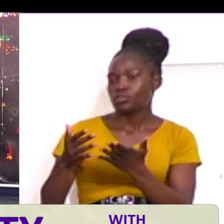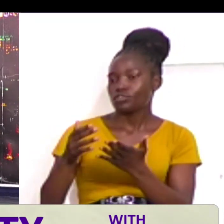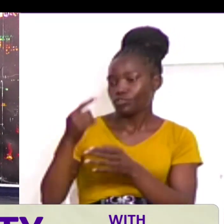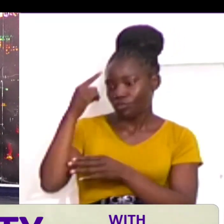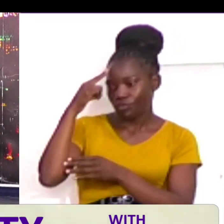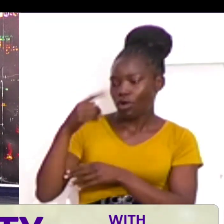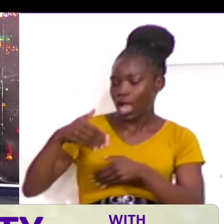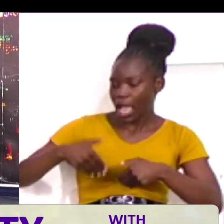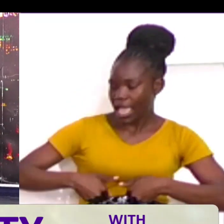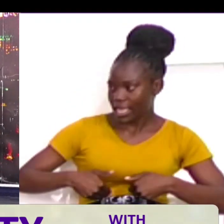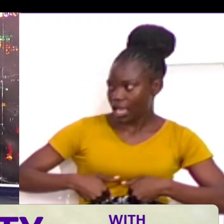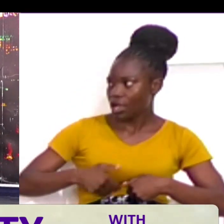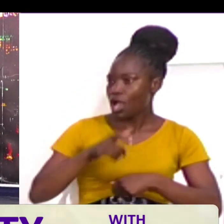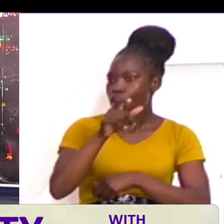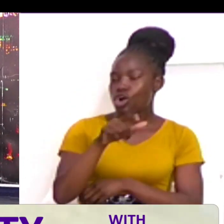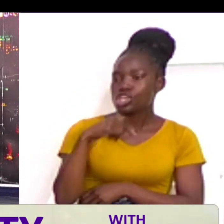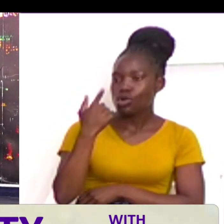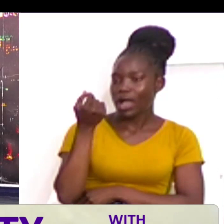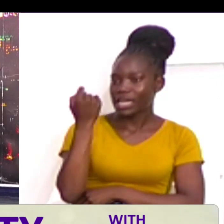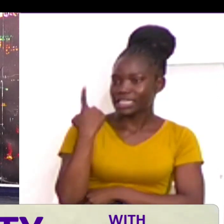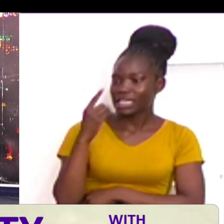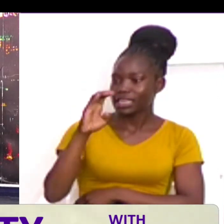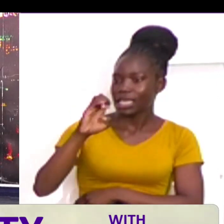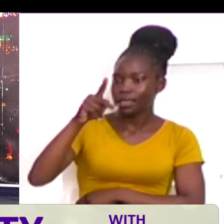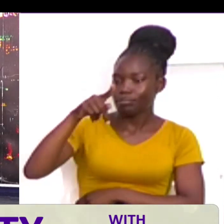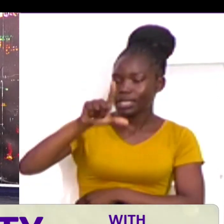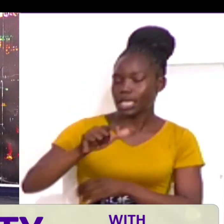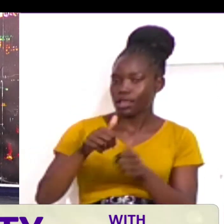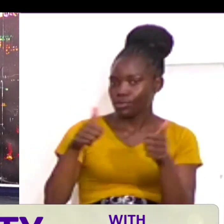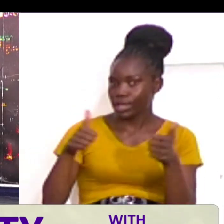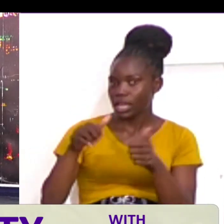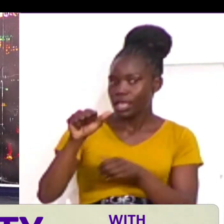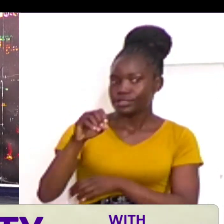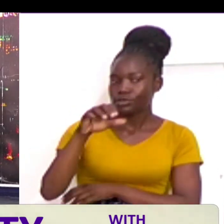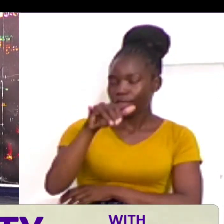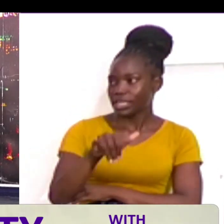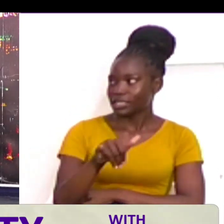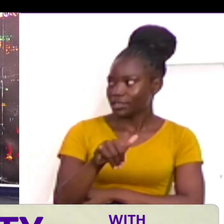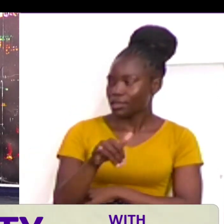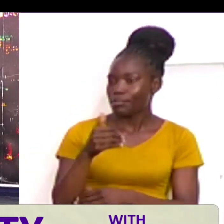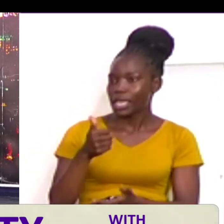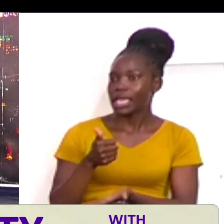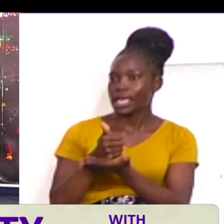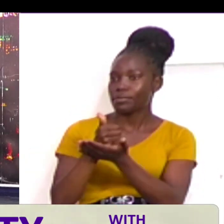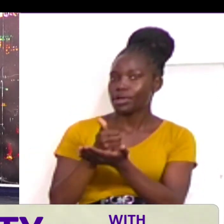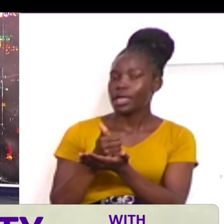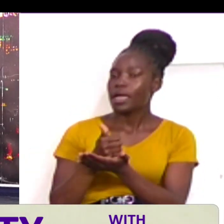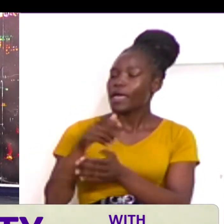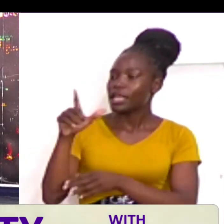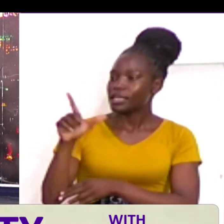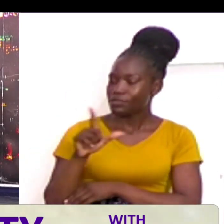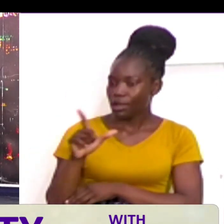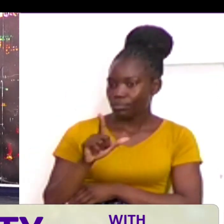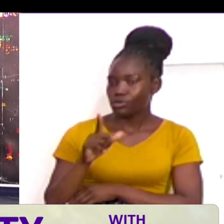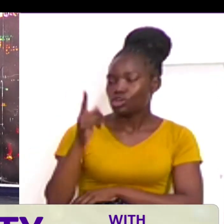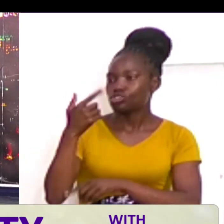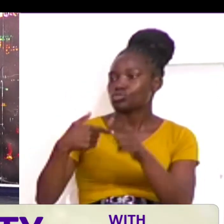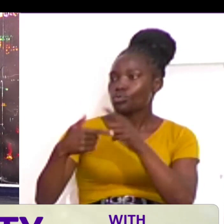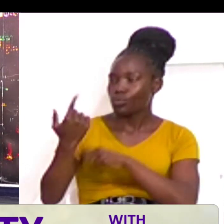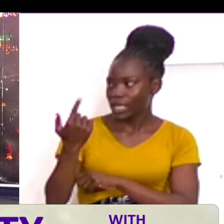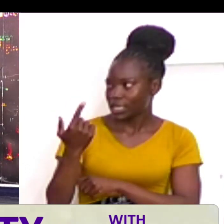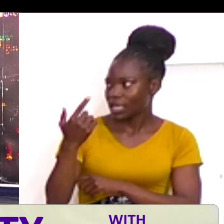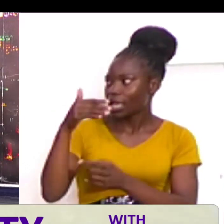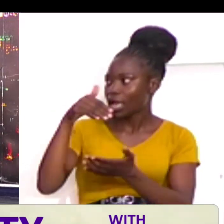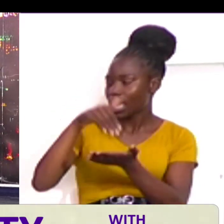coach, a young person who understands the Premier League very well, so that he may help the Liverpool to go and